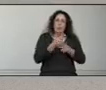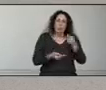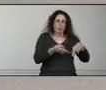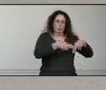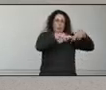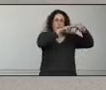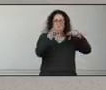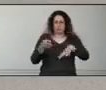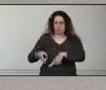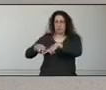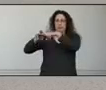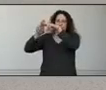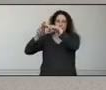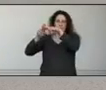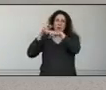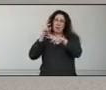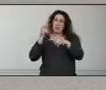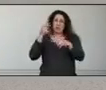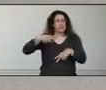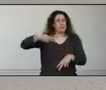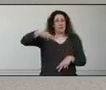high.